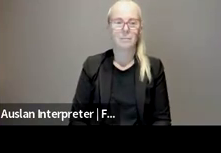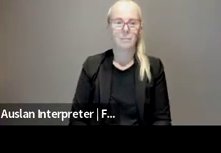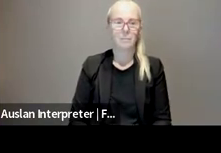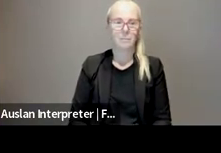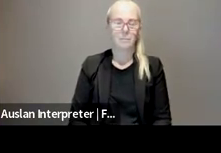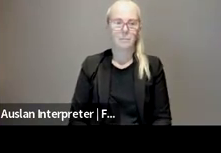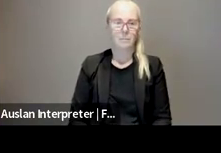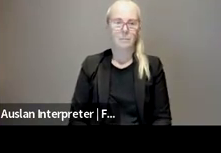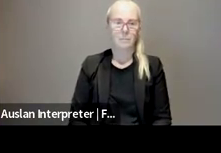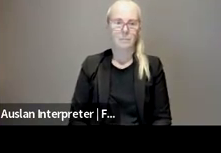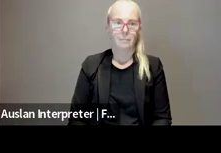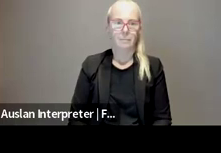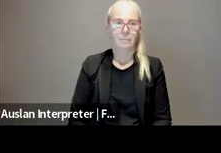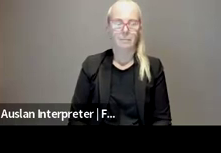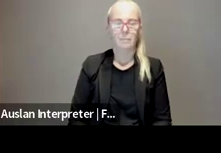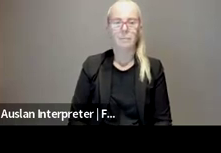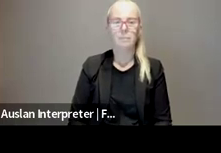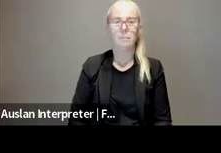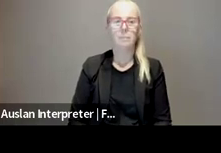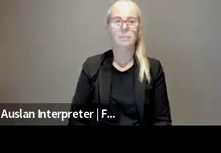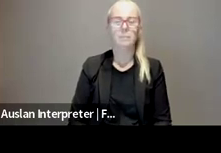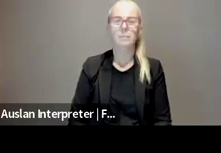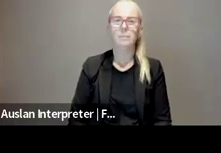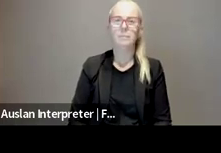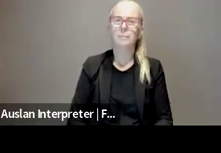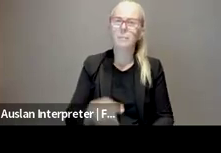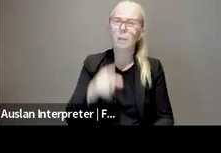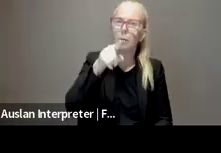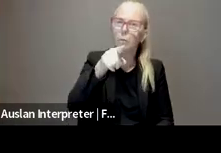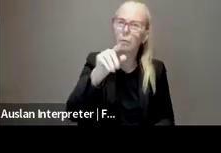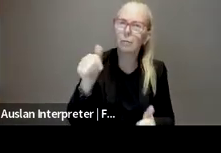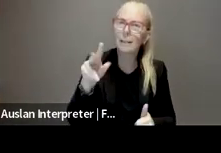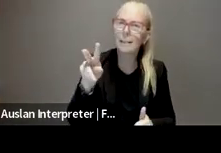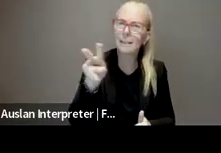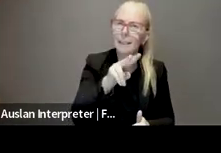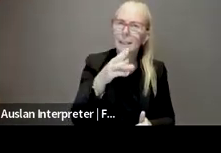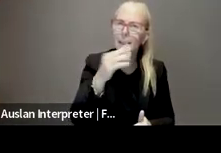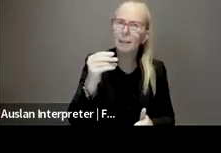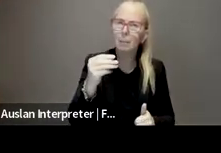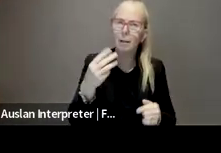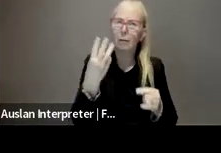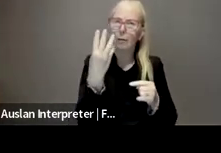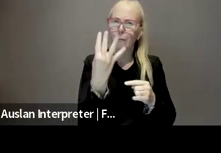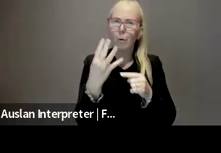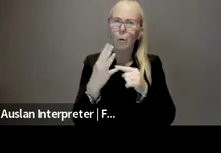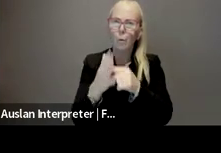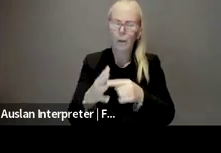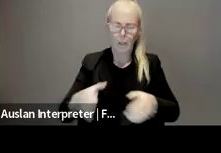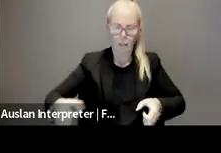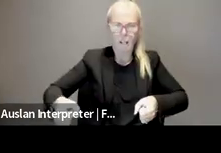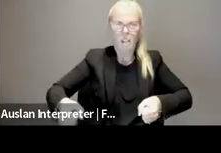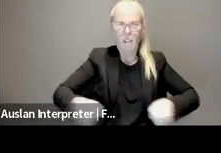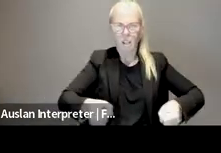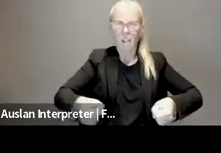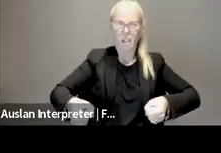Have you ever seen someone drag the back wheels of a four-wheel walker to move it sideways, or struggle to turn it, or